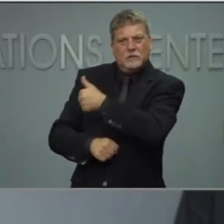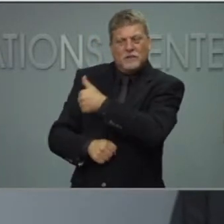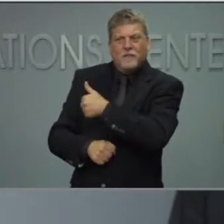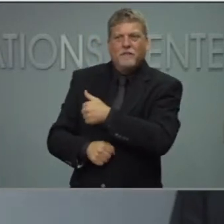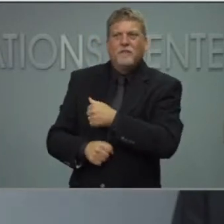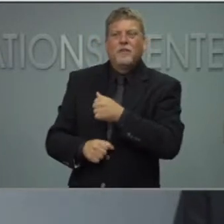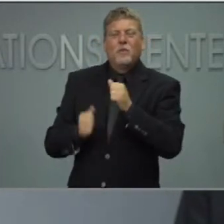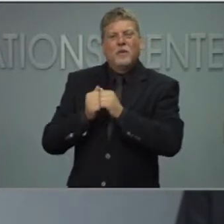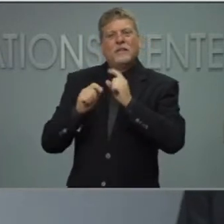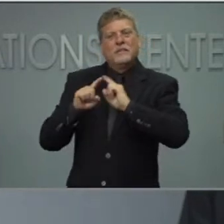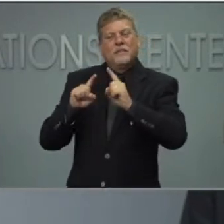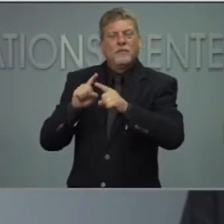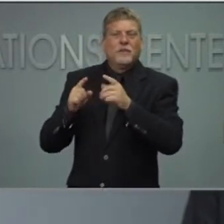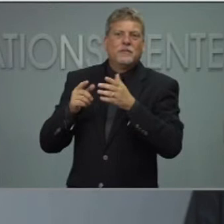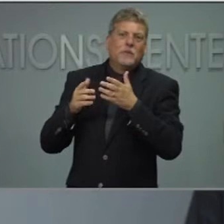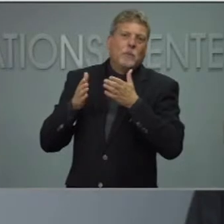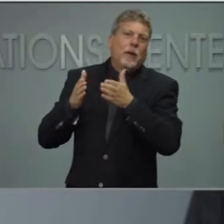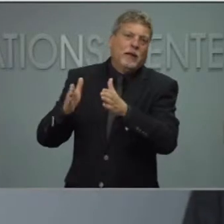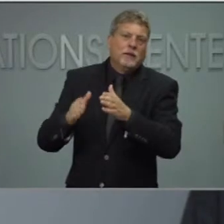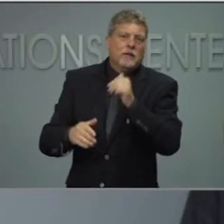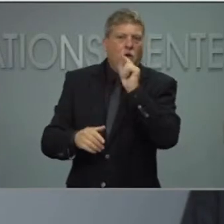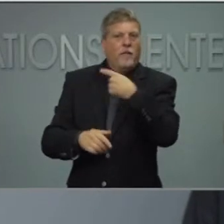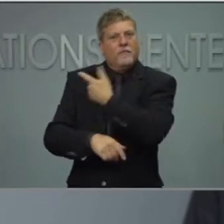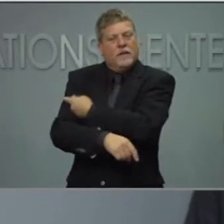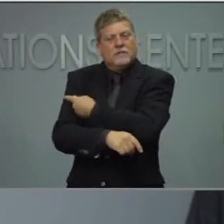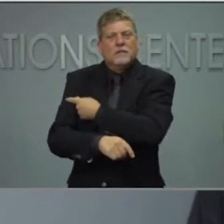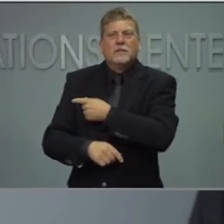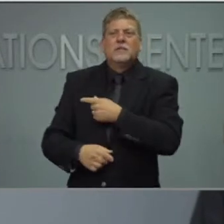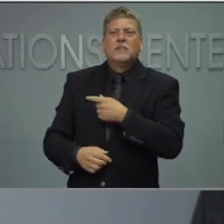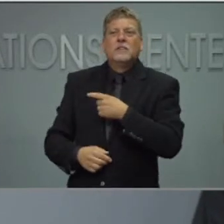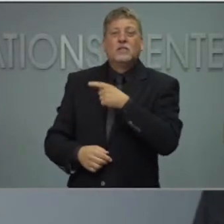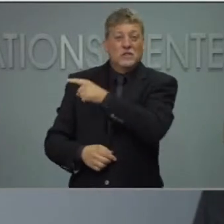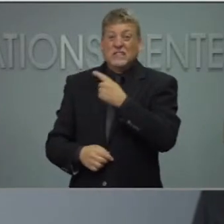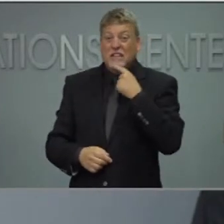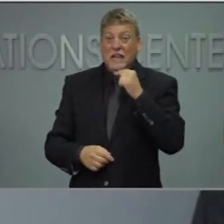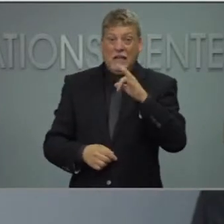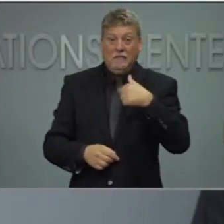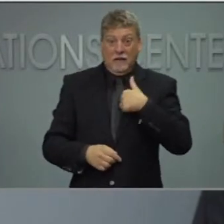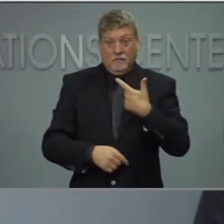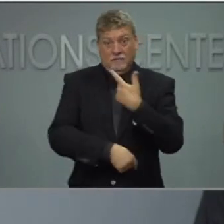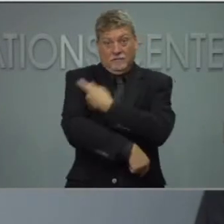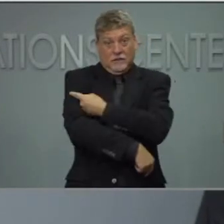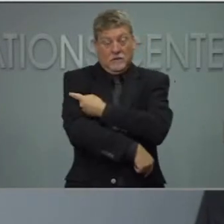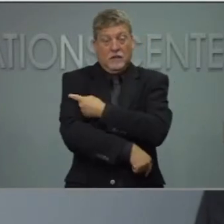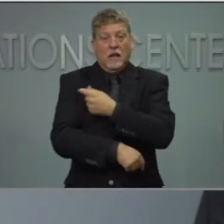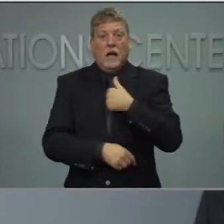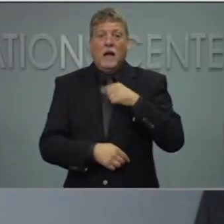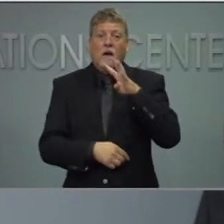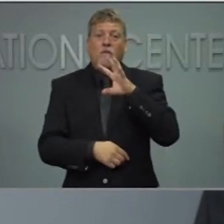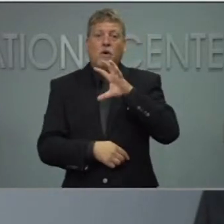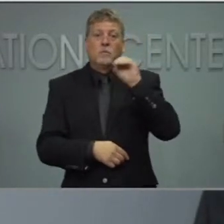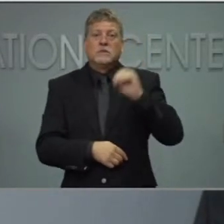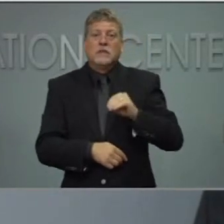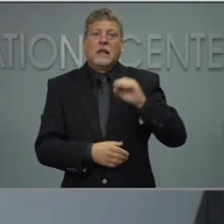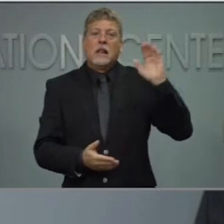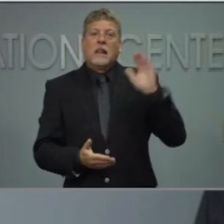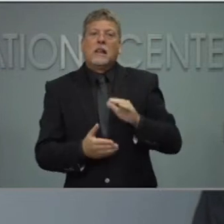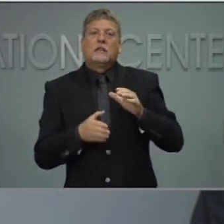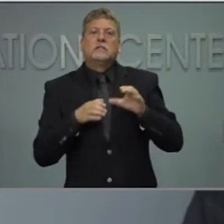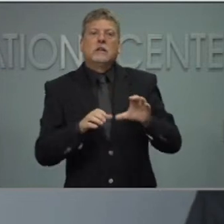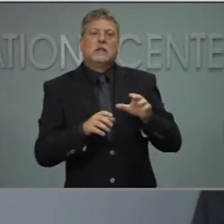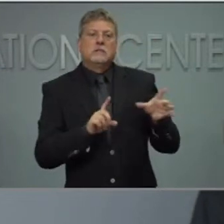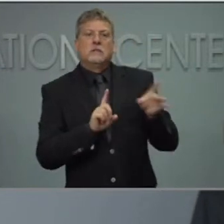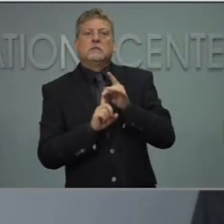likely that you're going to get COVID if you're not vaccinated, what's the risk factor for the already vaccinated people? Like, how should they,